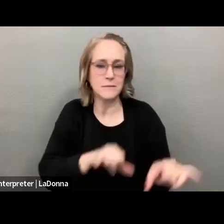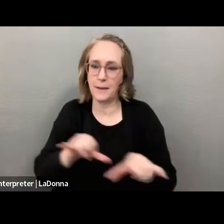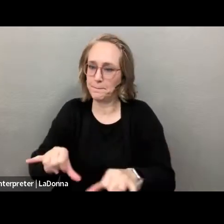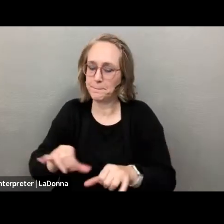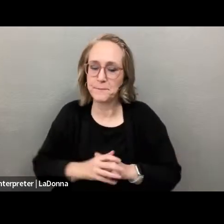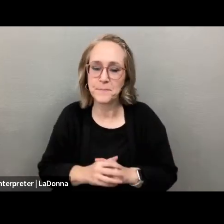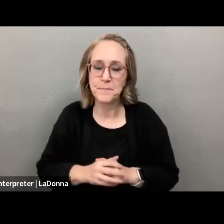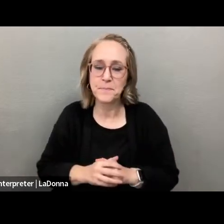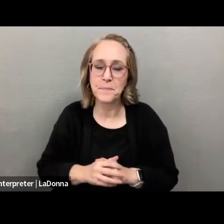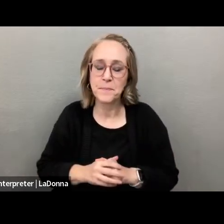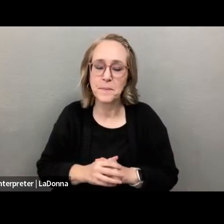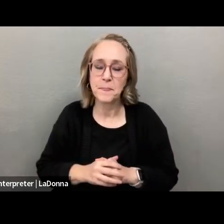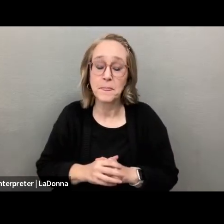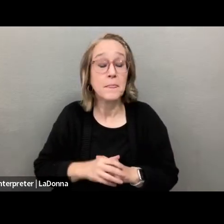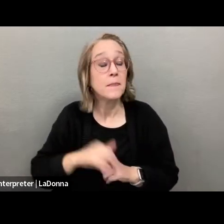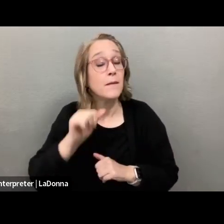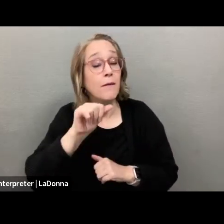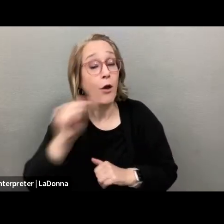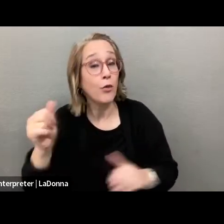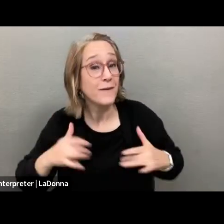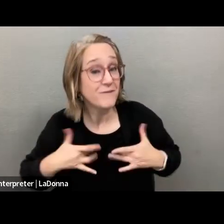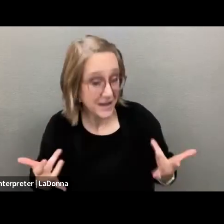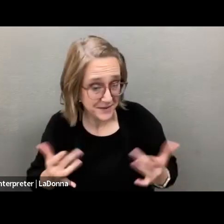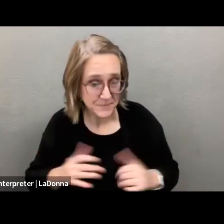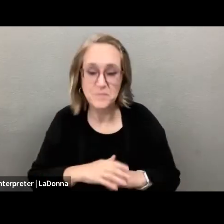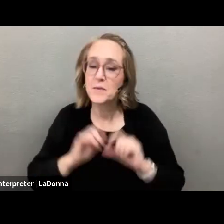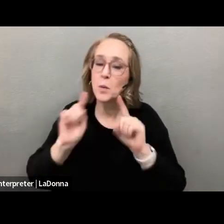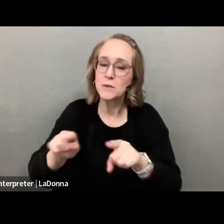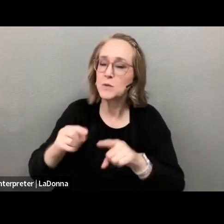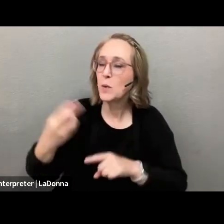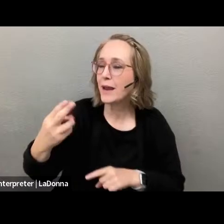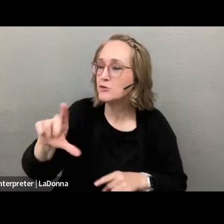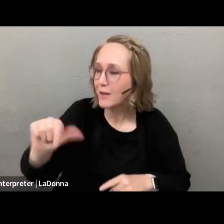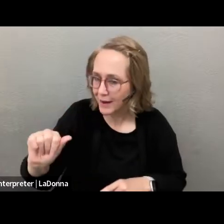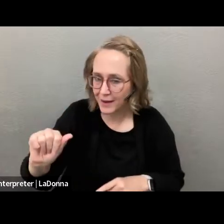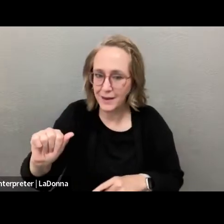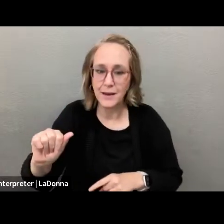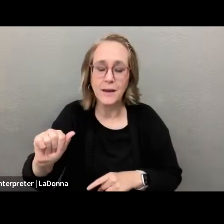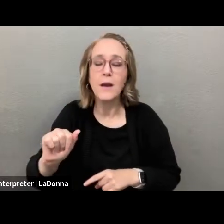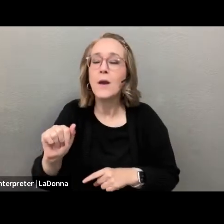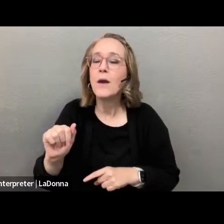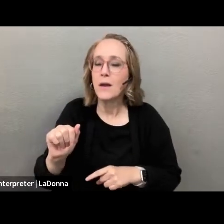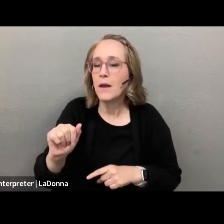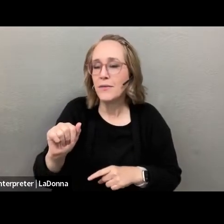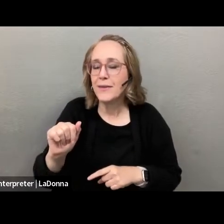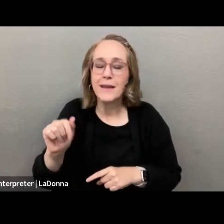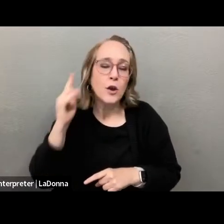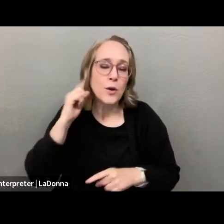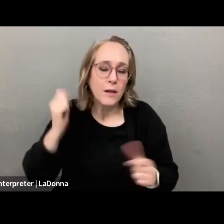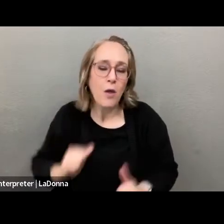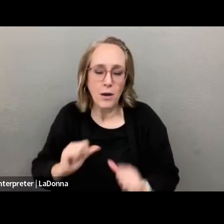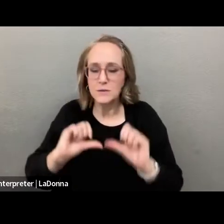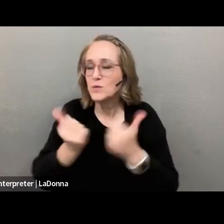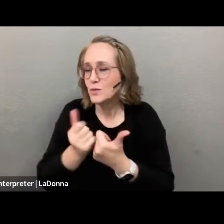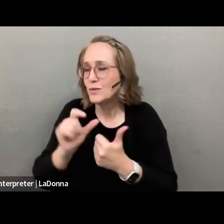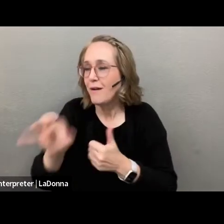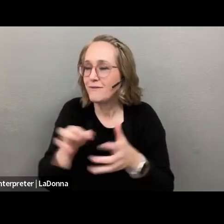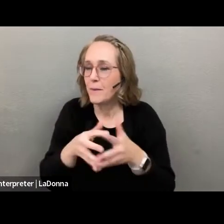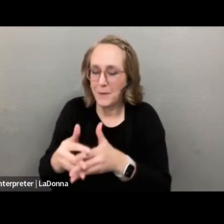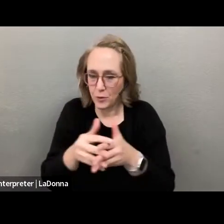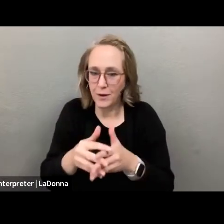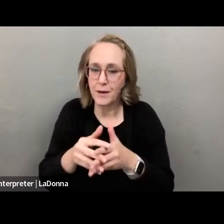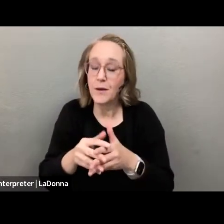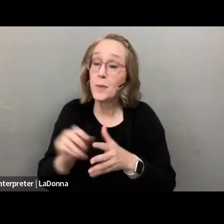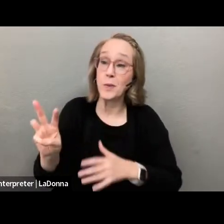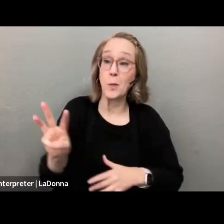Hearing Loss Association of America, or the HLA West Valley chapter. I know we all started back